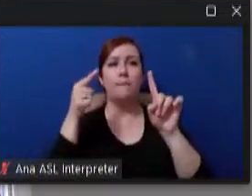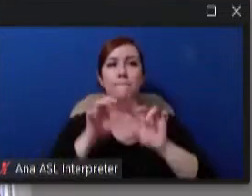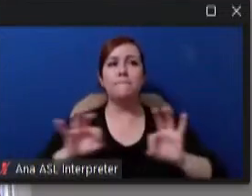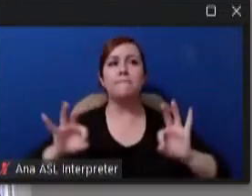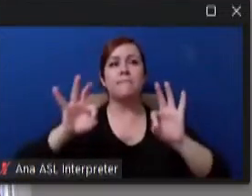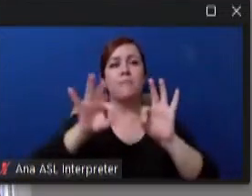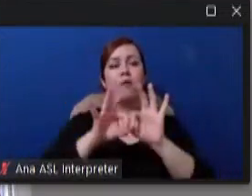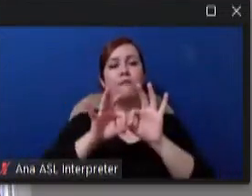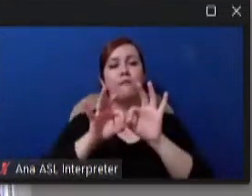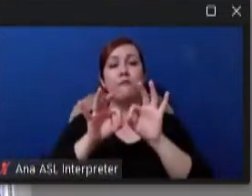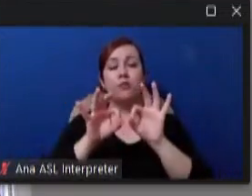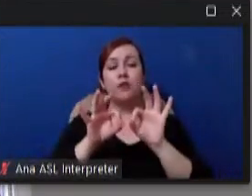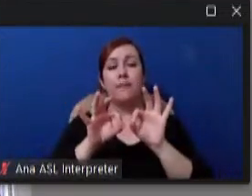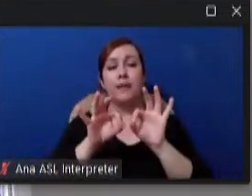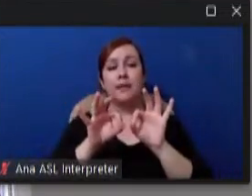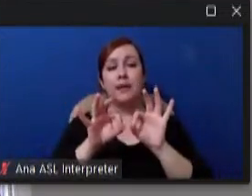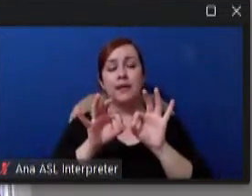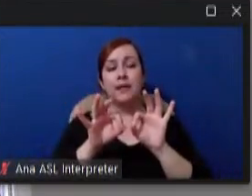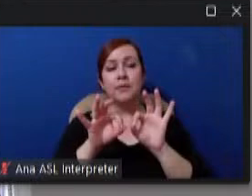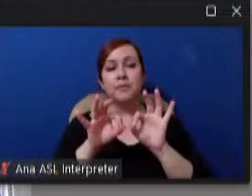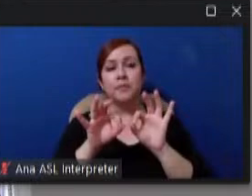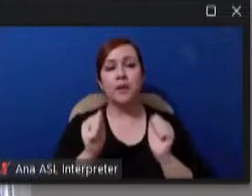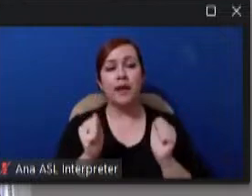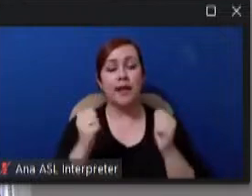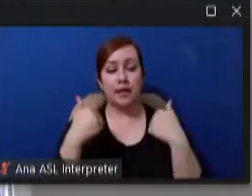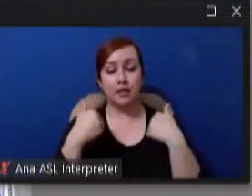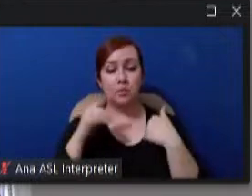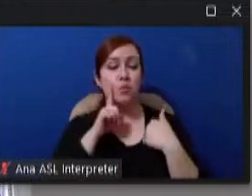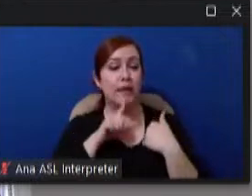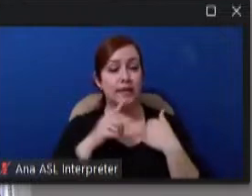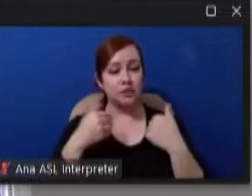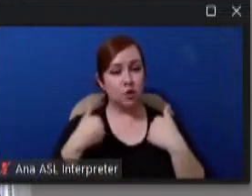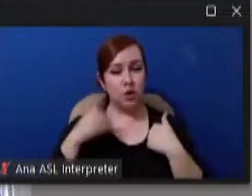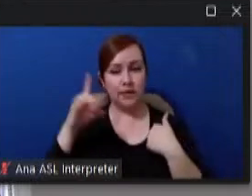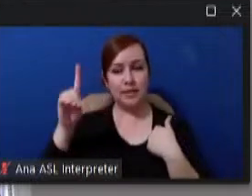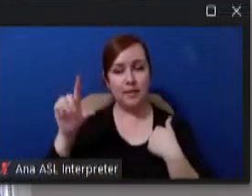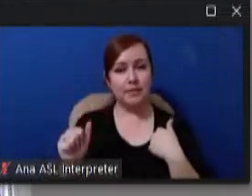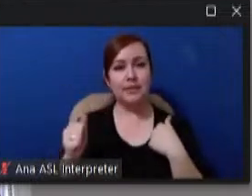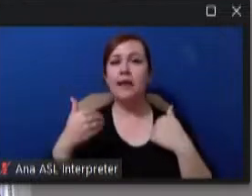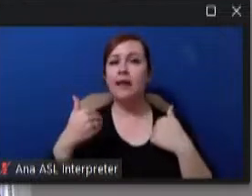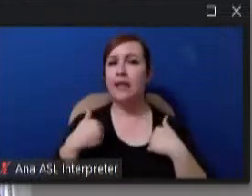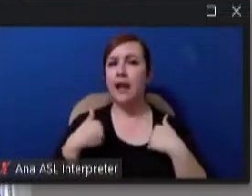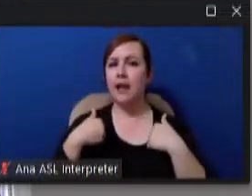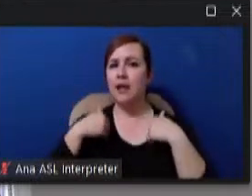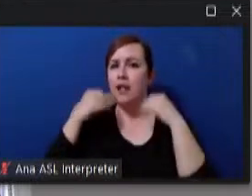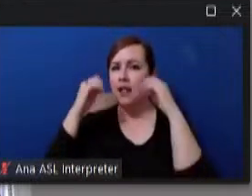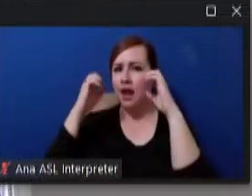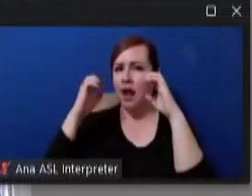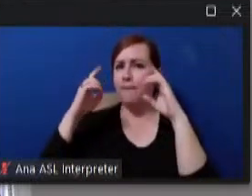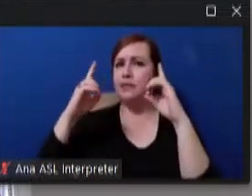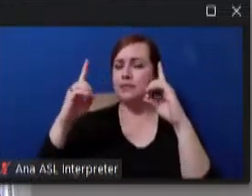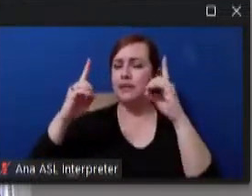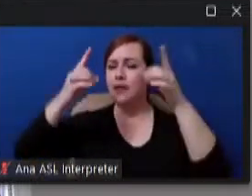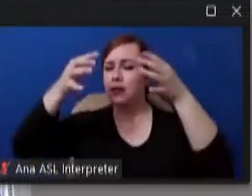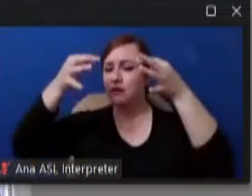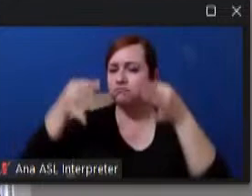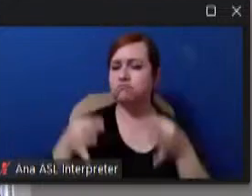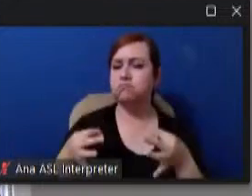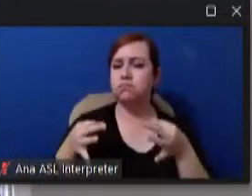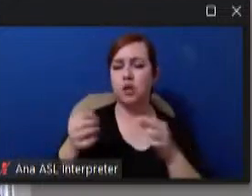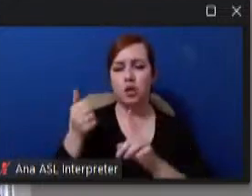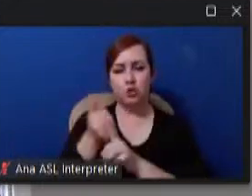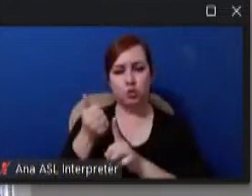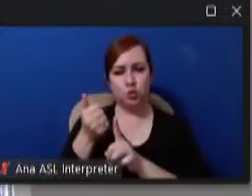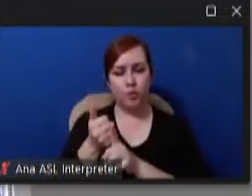decisions as underlying principles. Women and girls with disability should have the opportunity